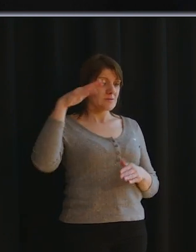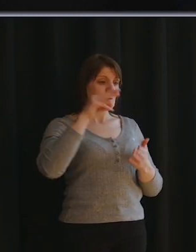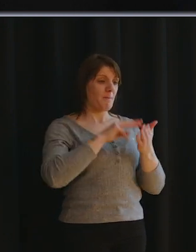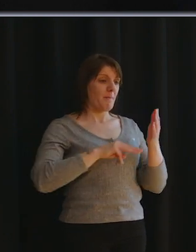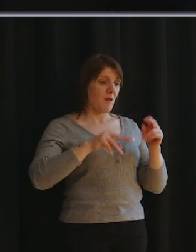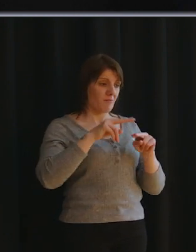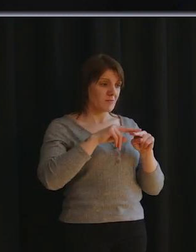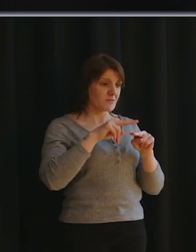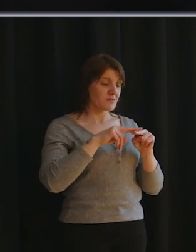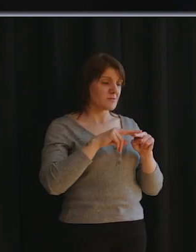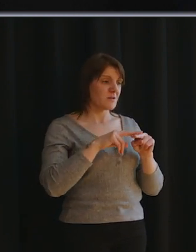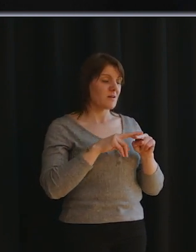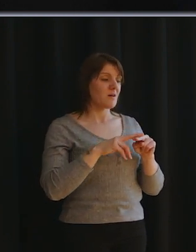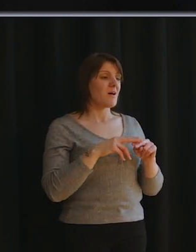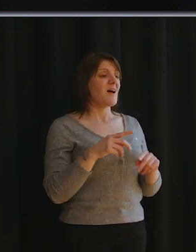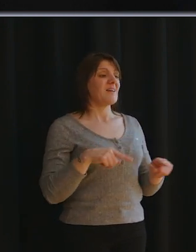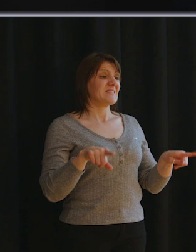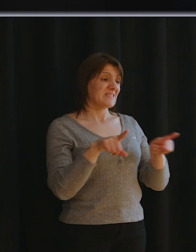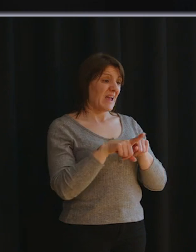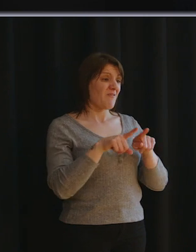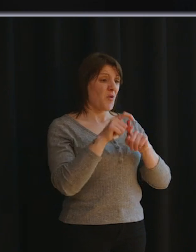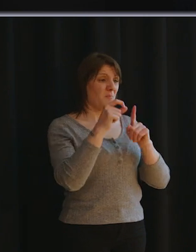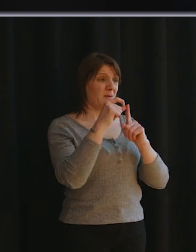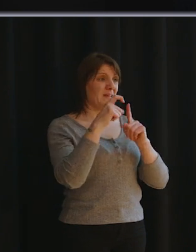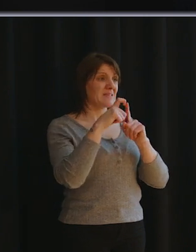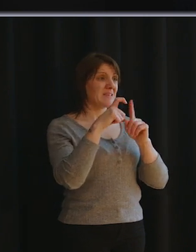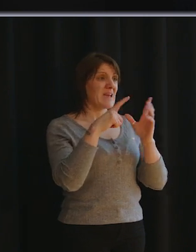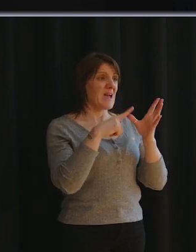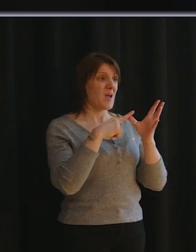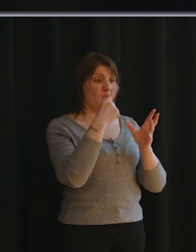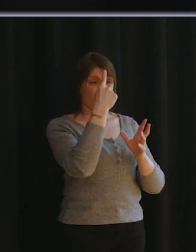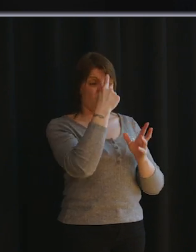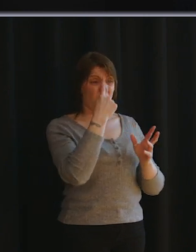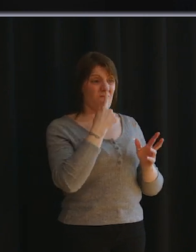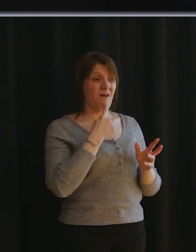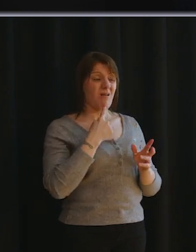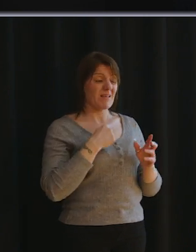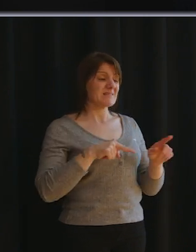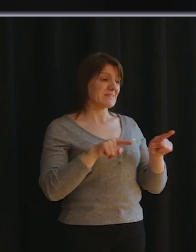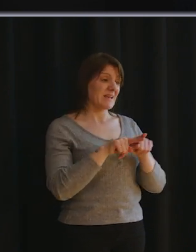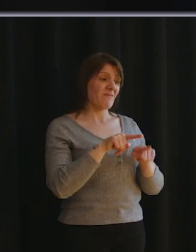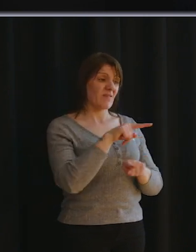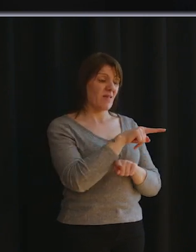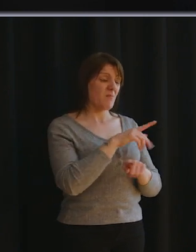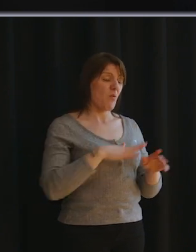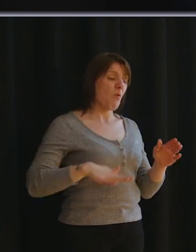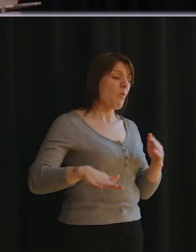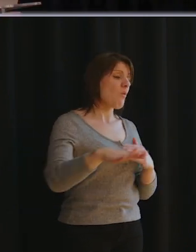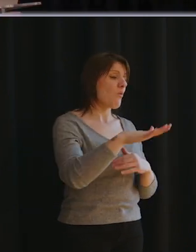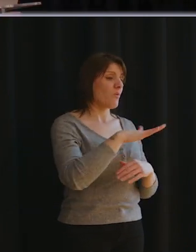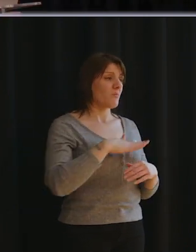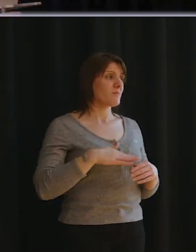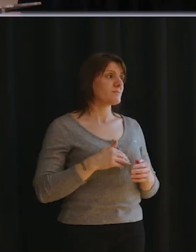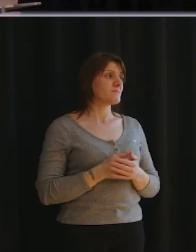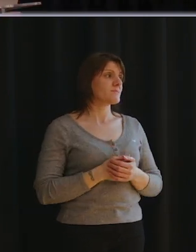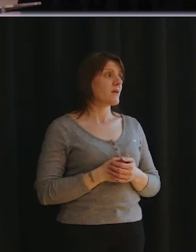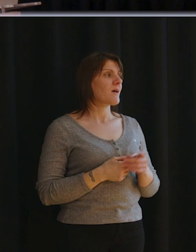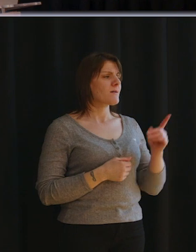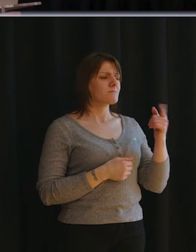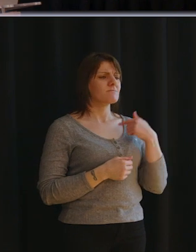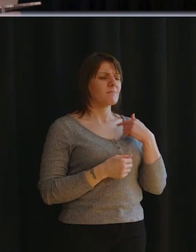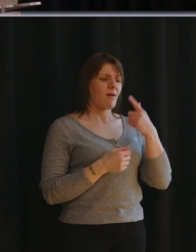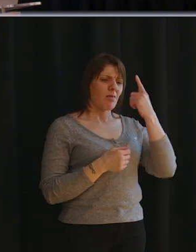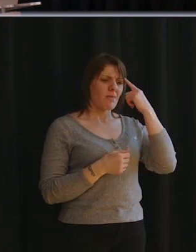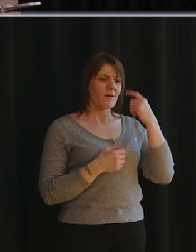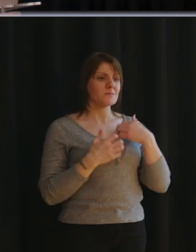for the person with the PDA profile. You think about that anxiety, that flooding that they get all the time for certain aspects. It's draining for them and it's draining for us. Well, it's interesting when you were saying